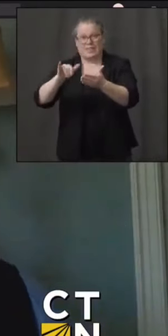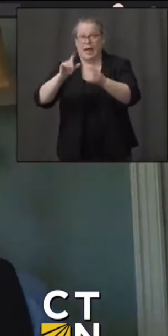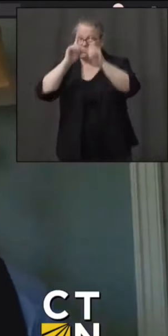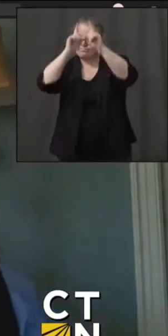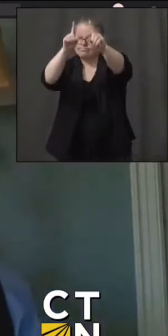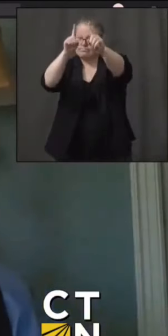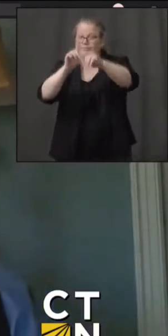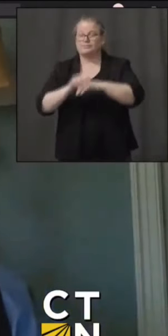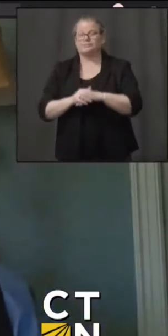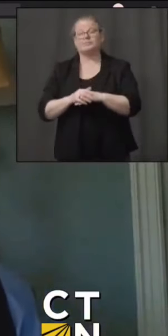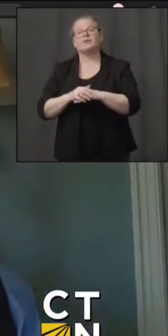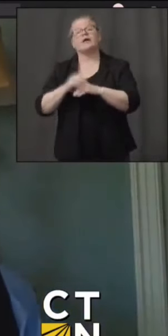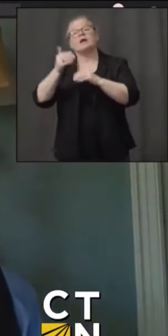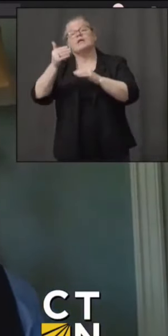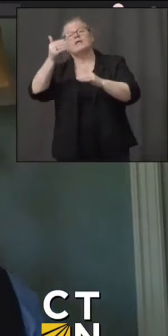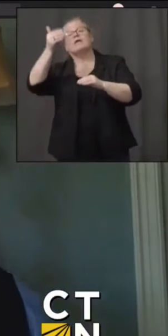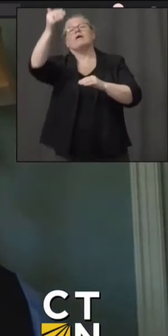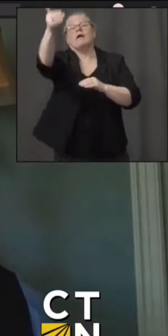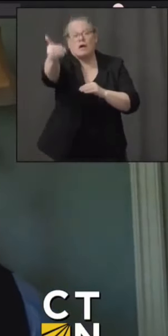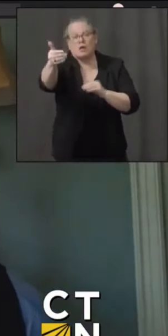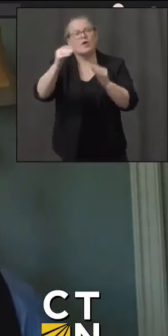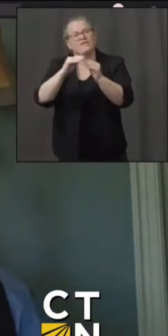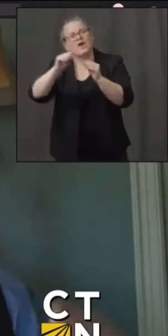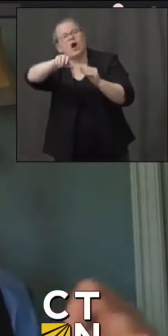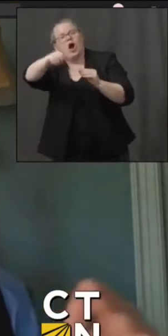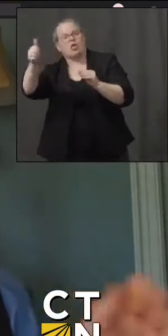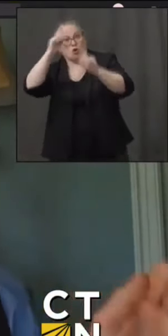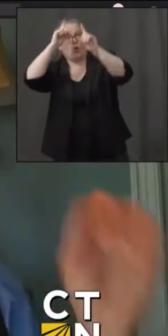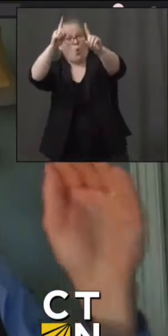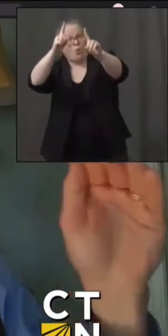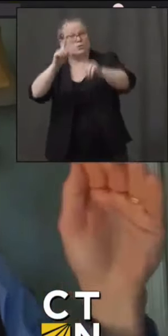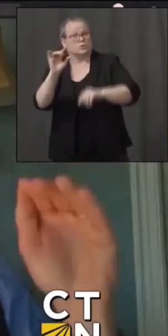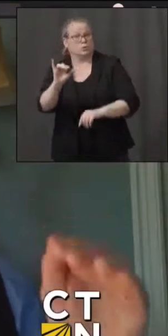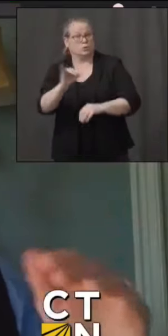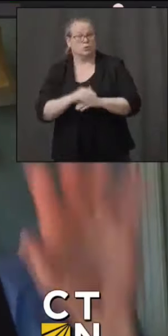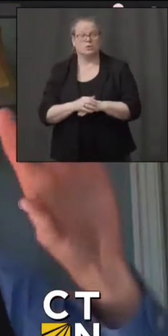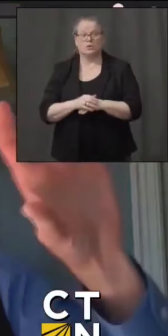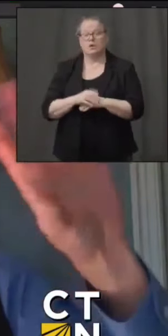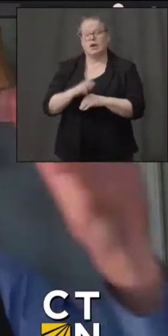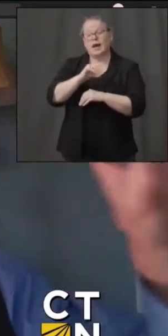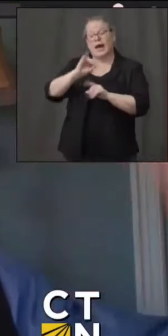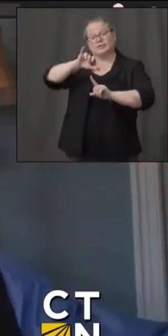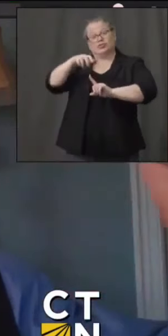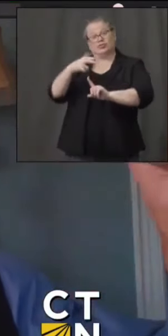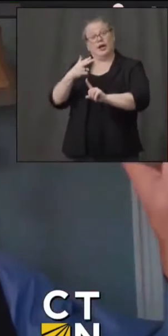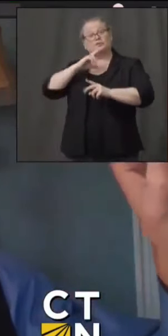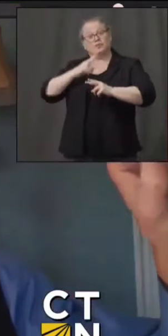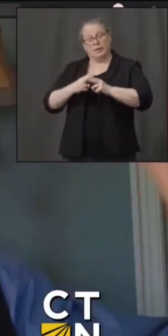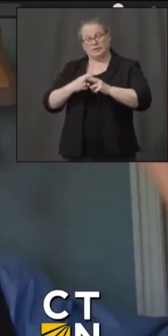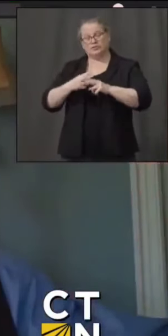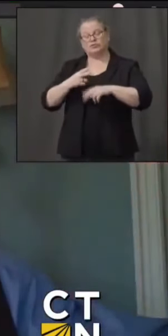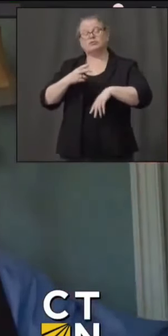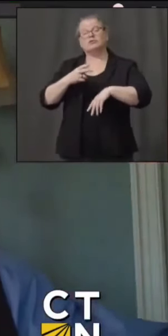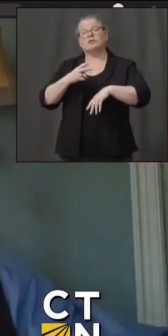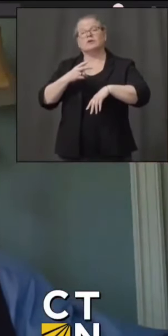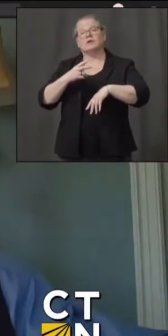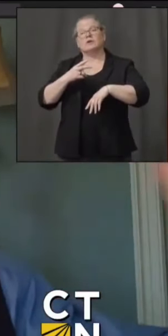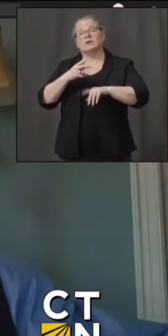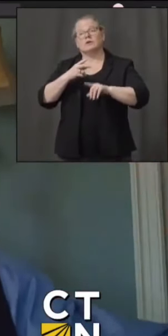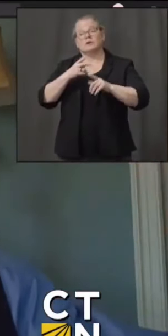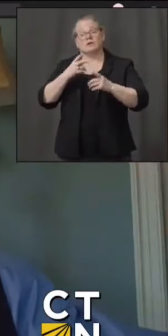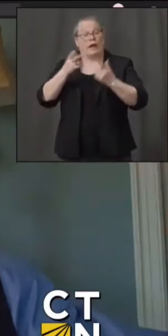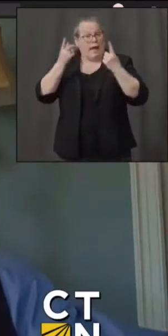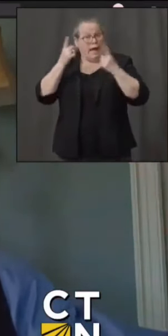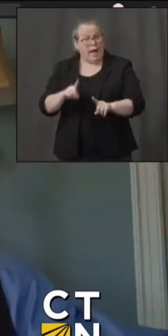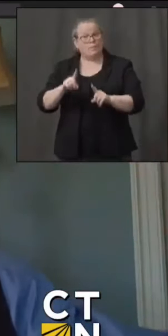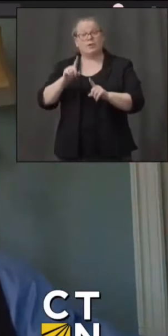as Josh mentioned earlier, there's also a strategy that talks about these are the people that need to be tested if we have this